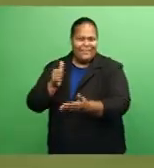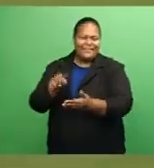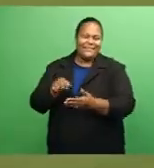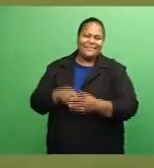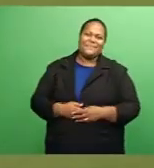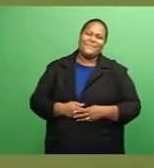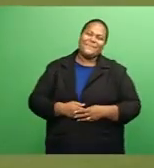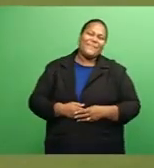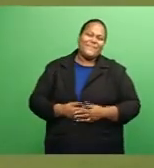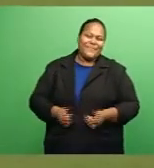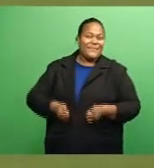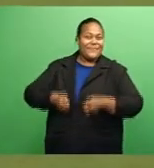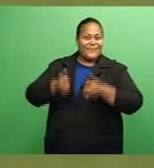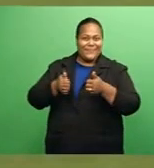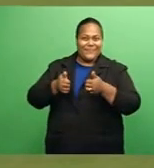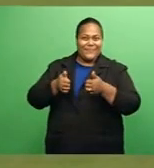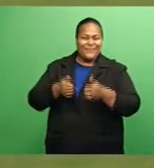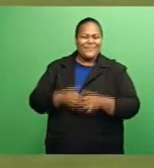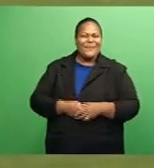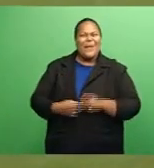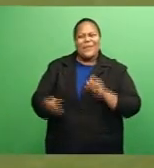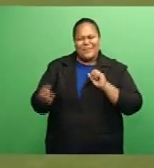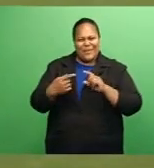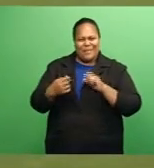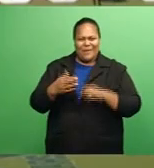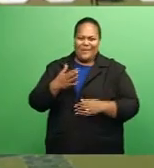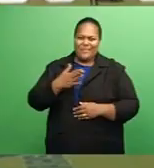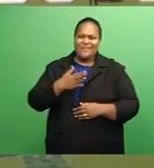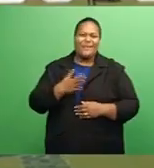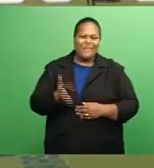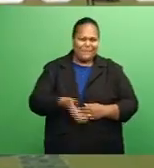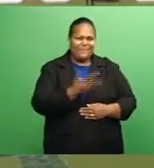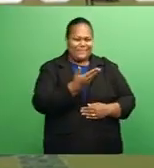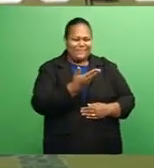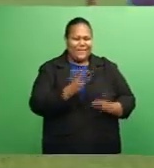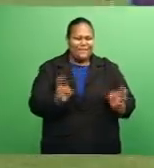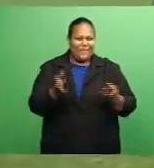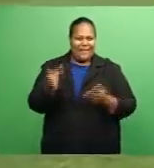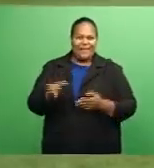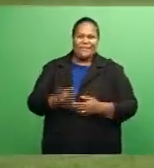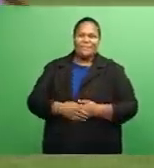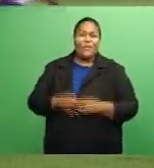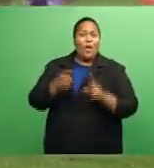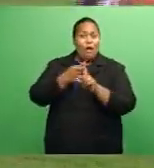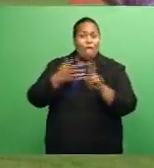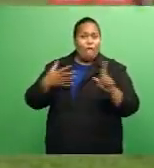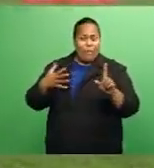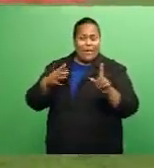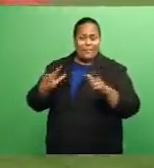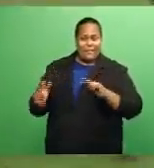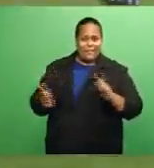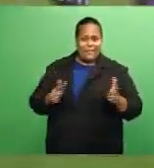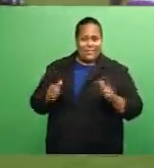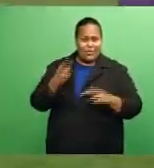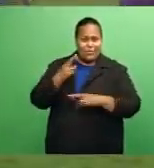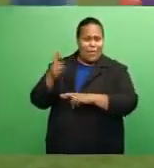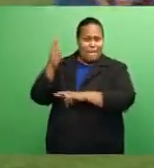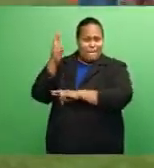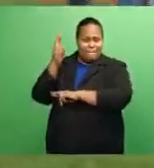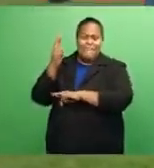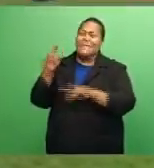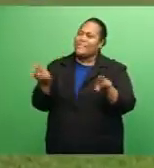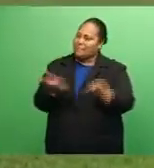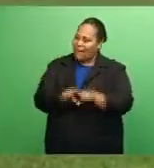a good feedback for my career. For former Sevens rep Pia Tuwai, the key for players like